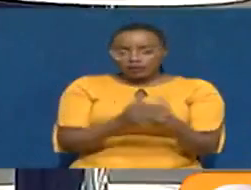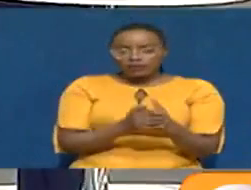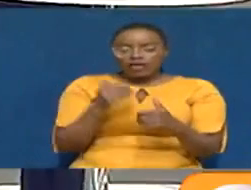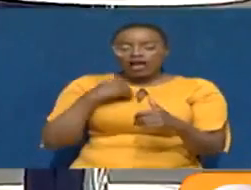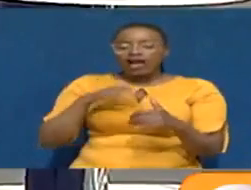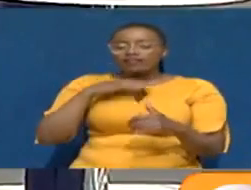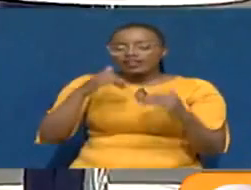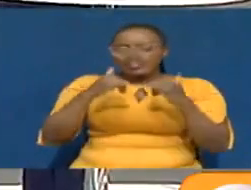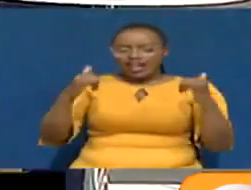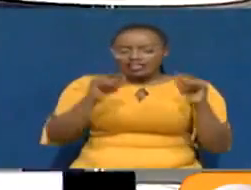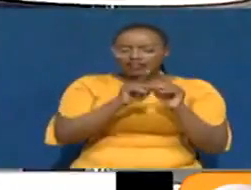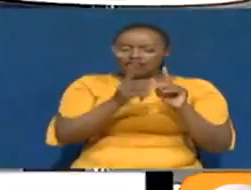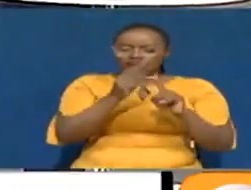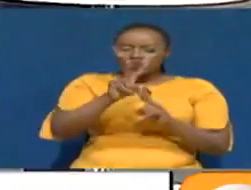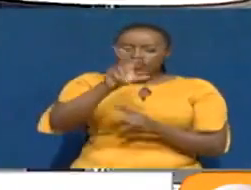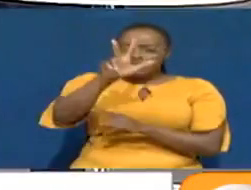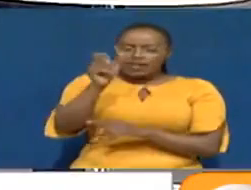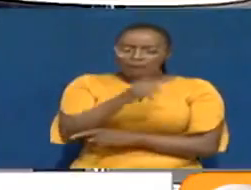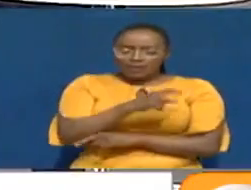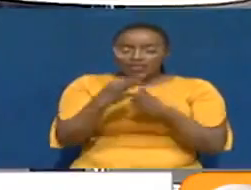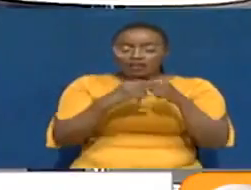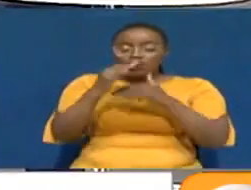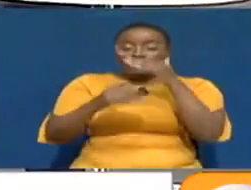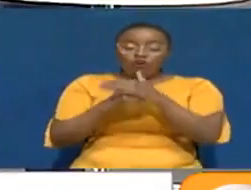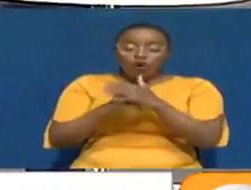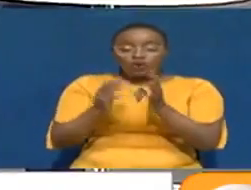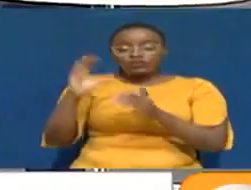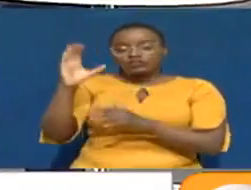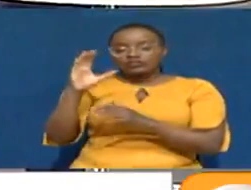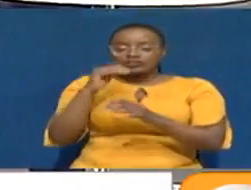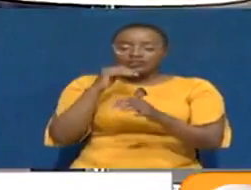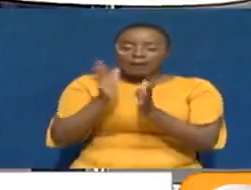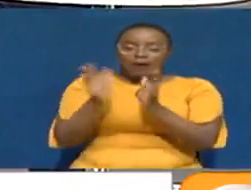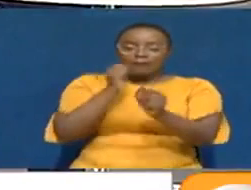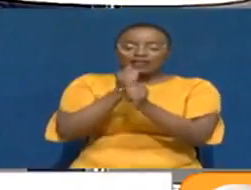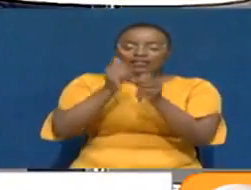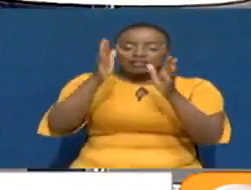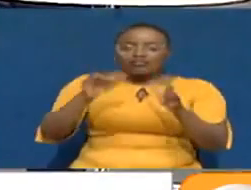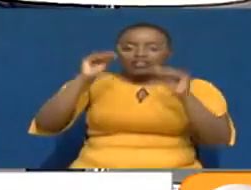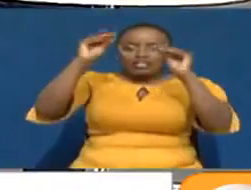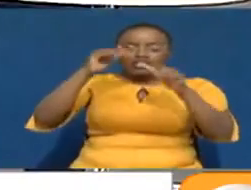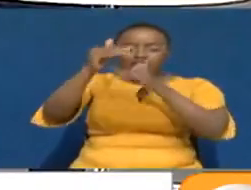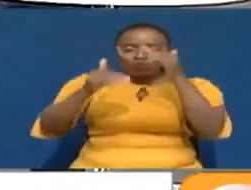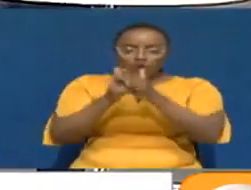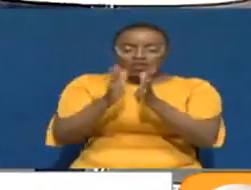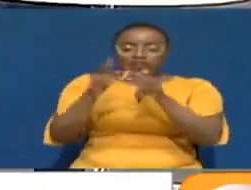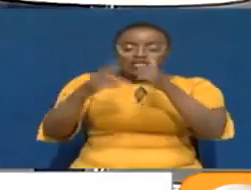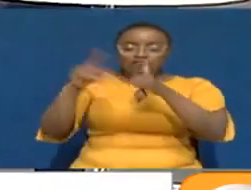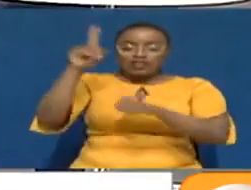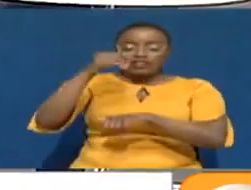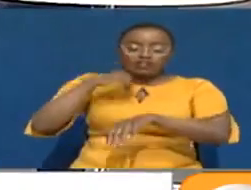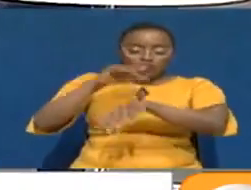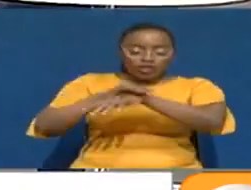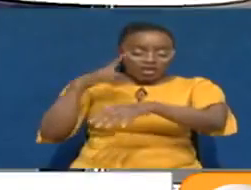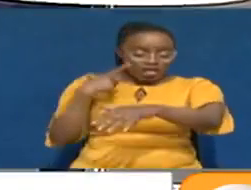There's a deadline as we speak, 23rd of August 2021, for all civil servants to be vaccinated by then. And teachers countrywide also have 7 days to